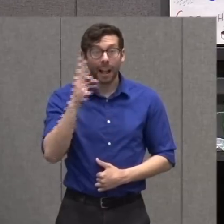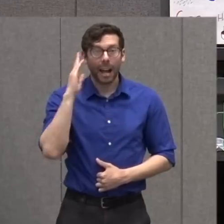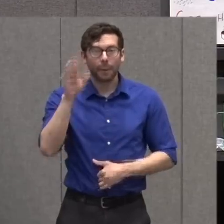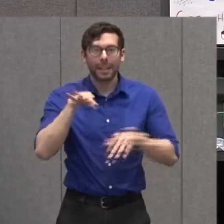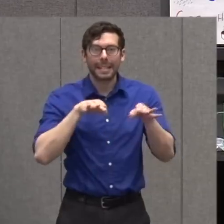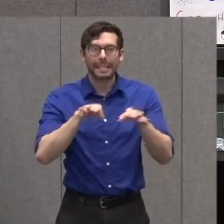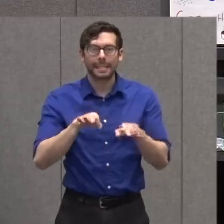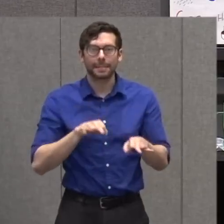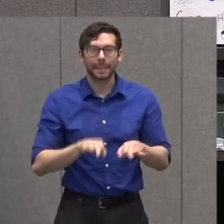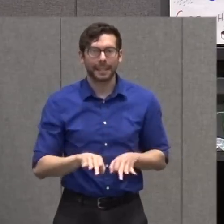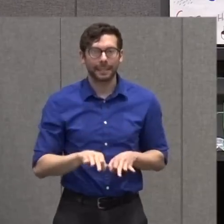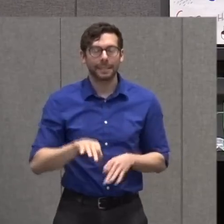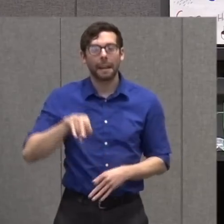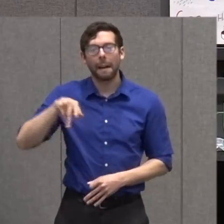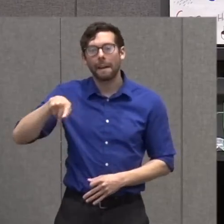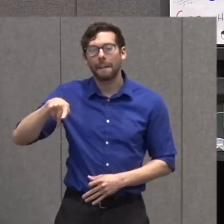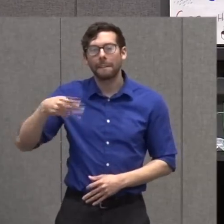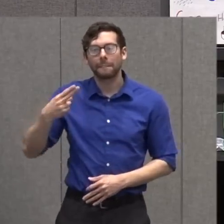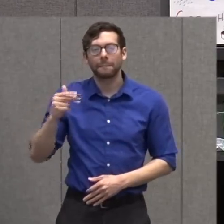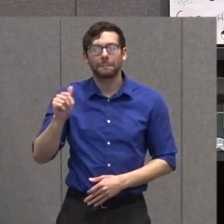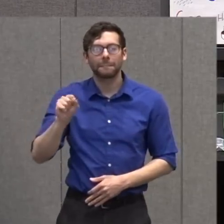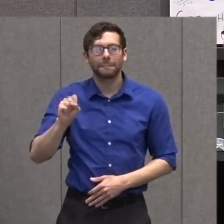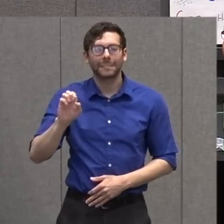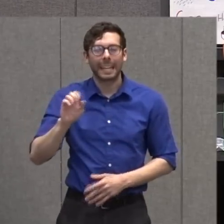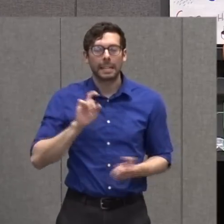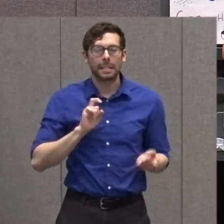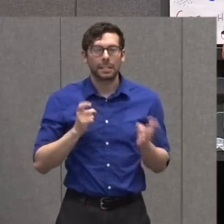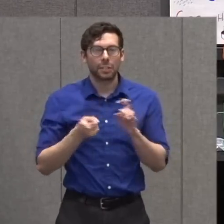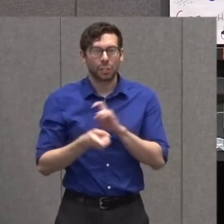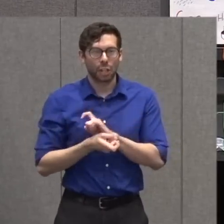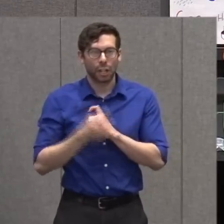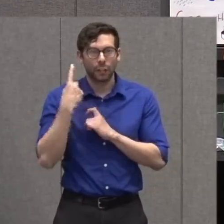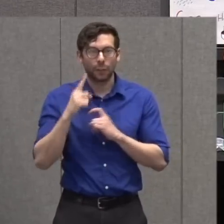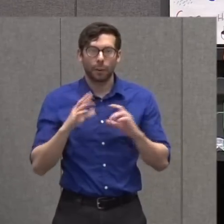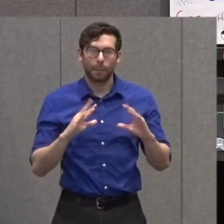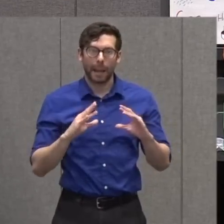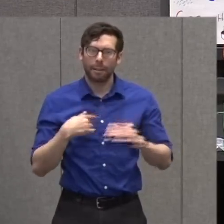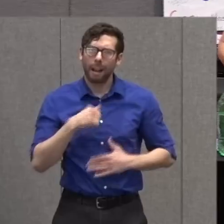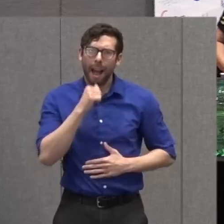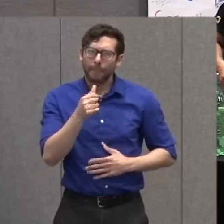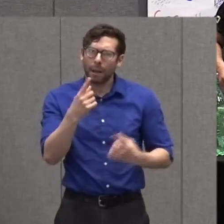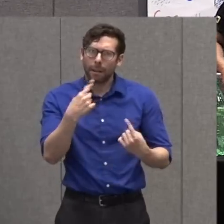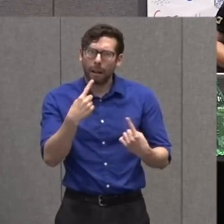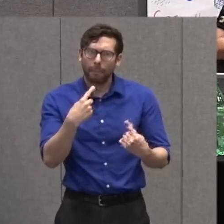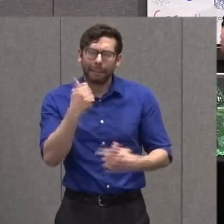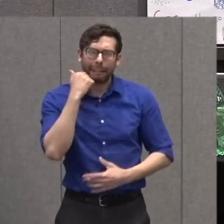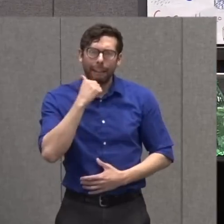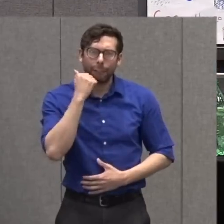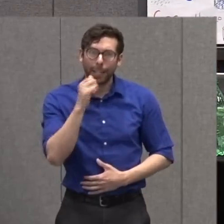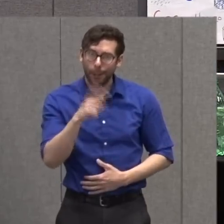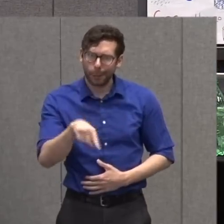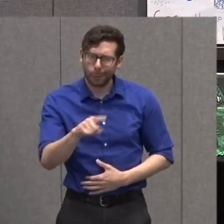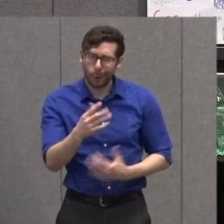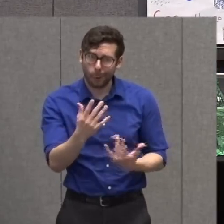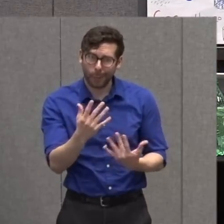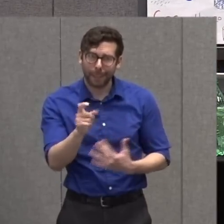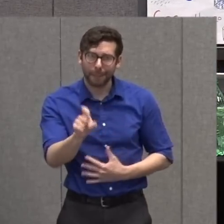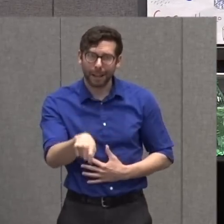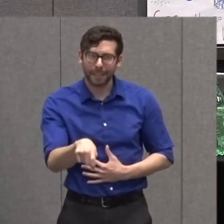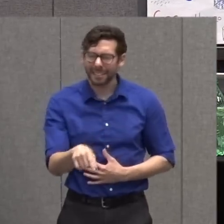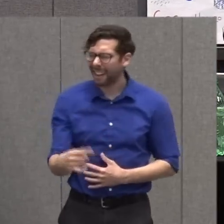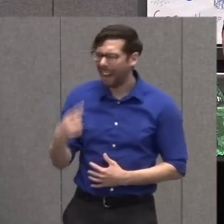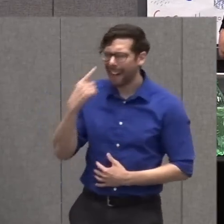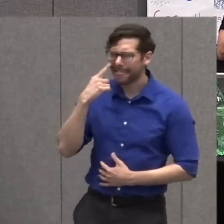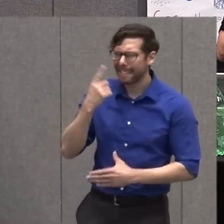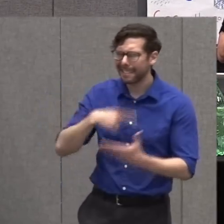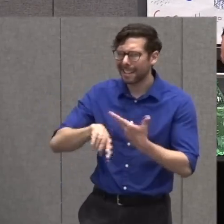in matter. And I don't come every day, so you'll just have to wait and maybe I think it's next Tuesday, I think. But look at